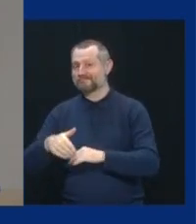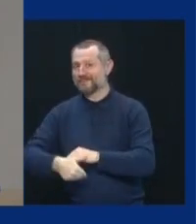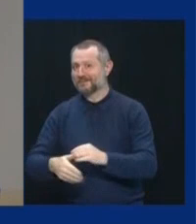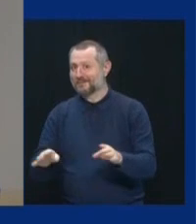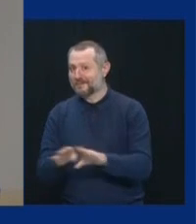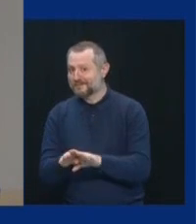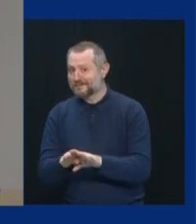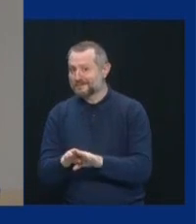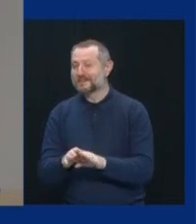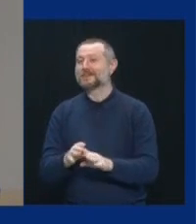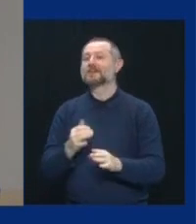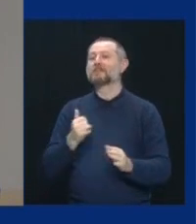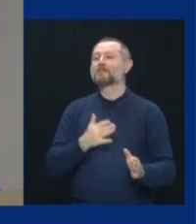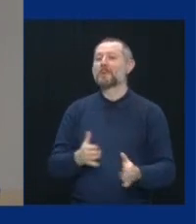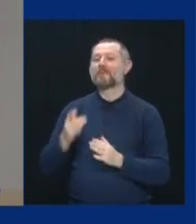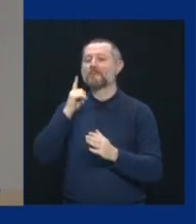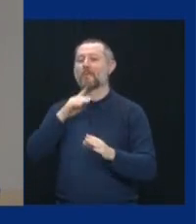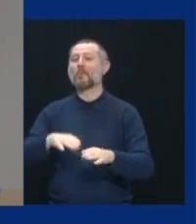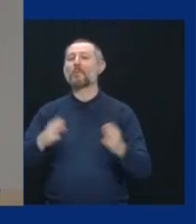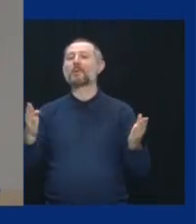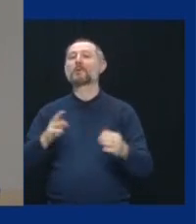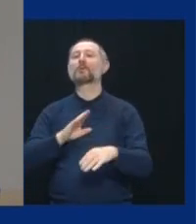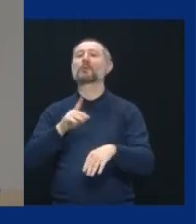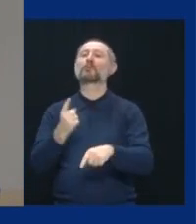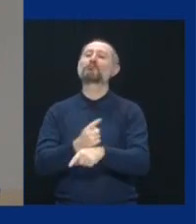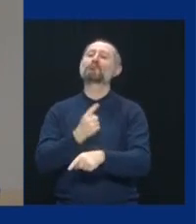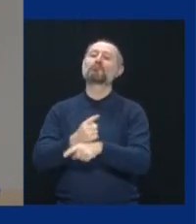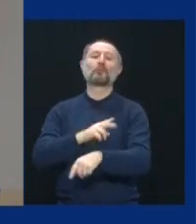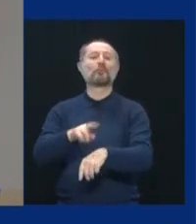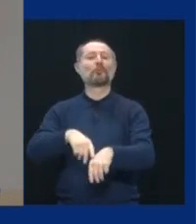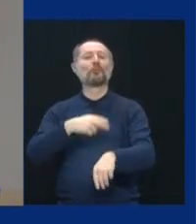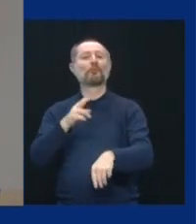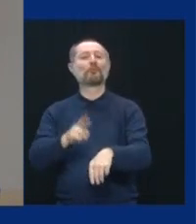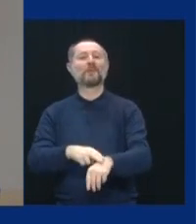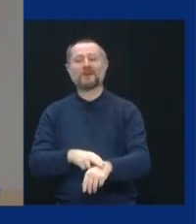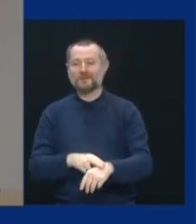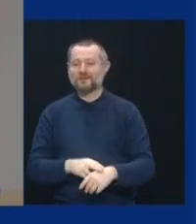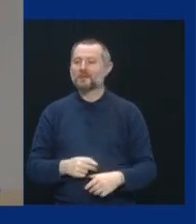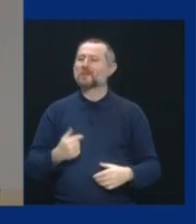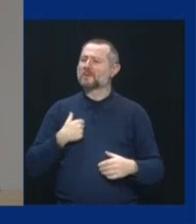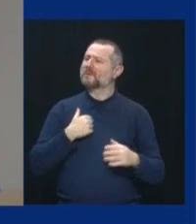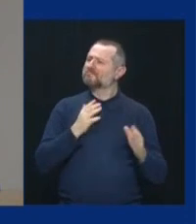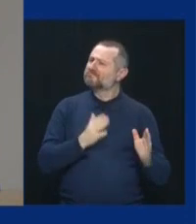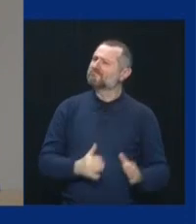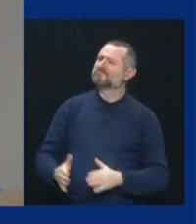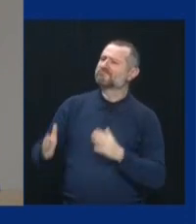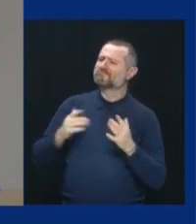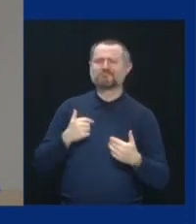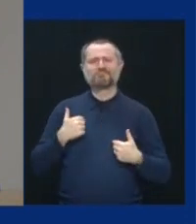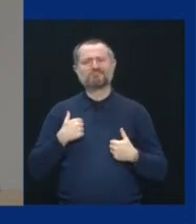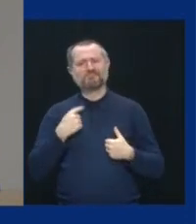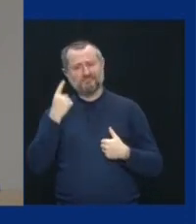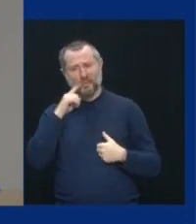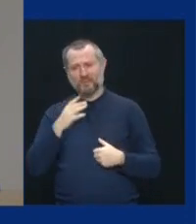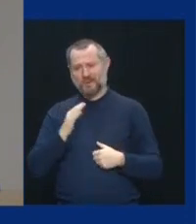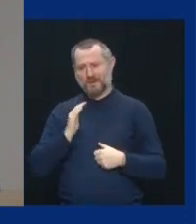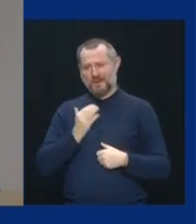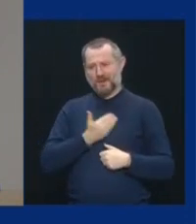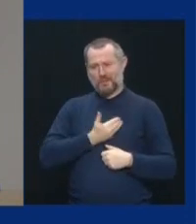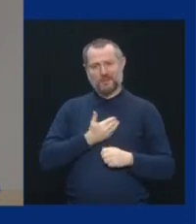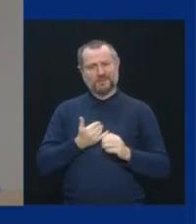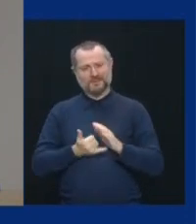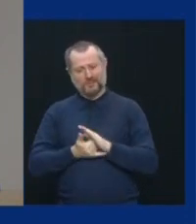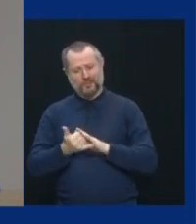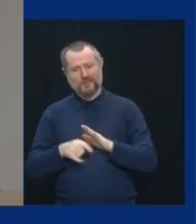normalcy. As we look at the reopening of the city and the economy, we have been planning in recent weeks for our own reopening and return of